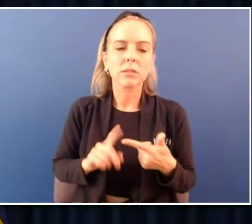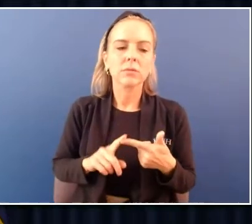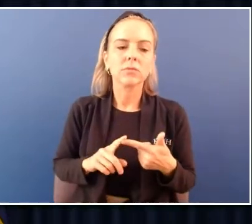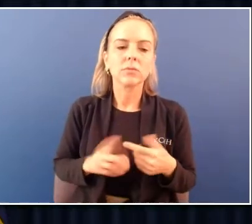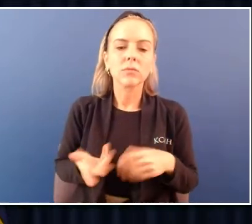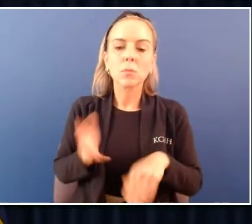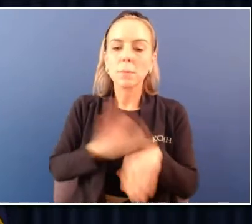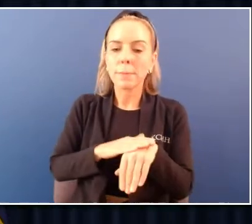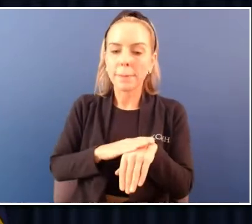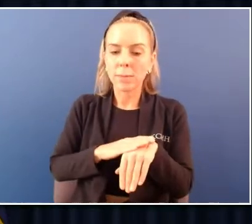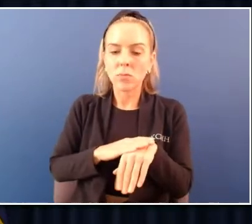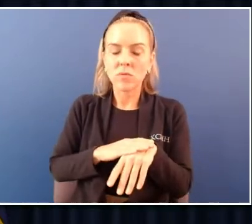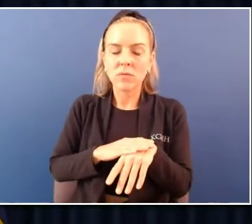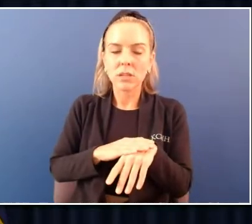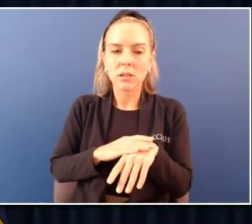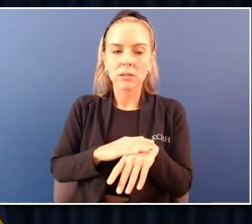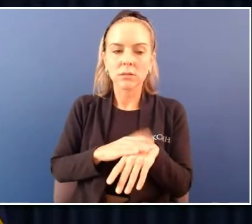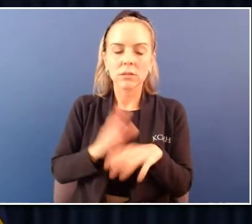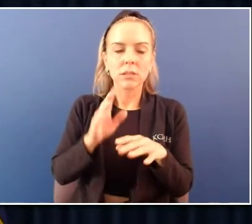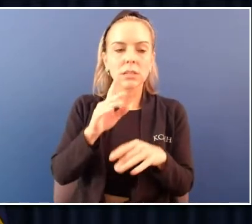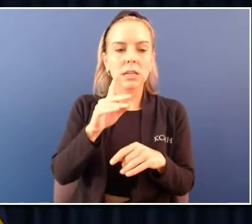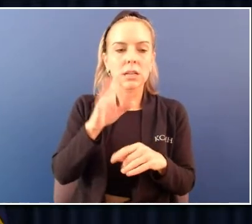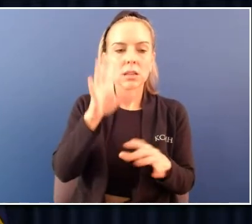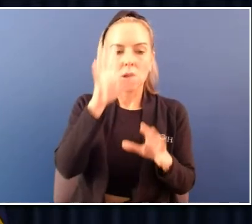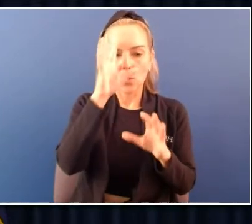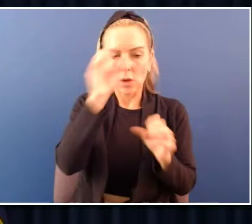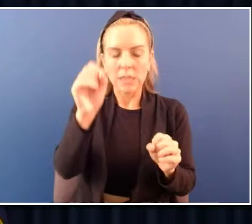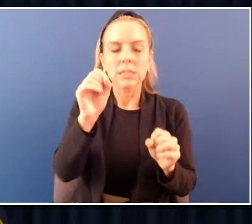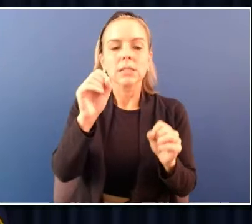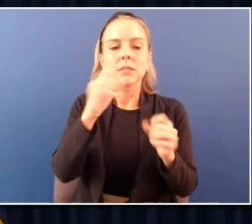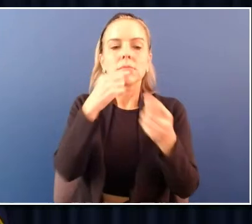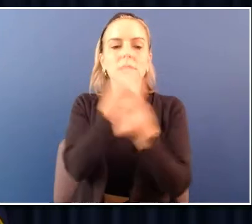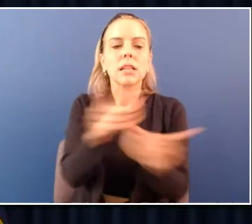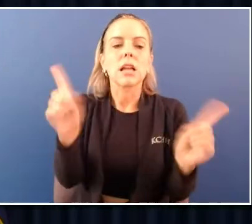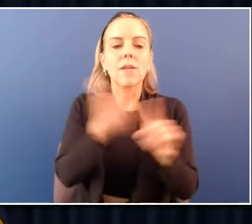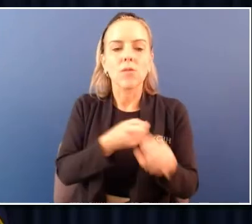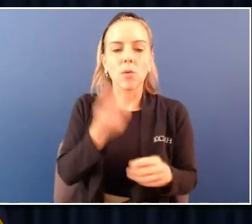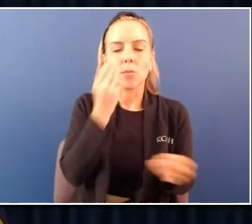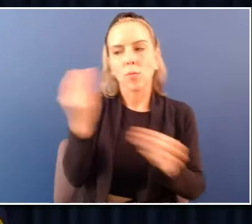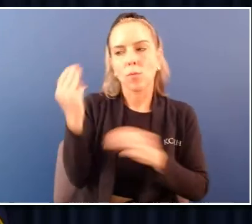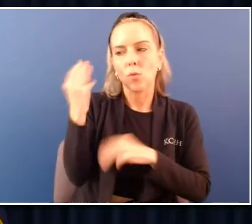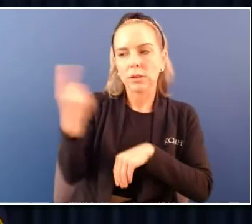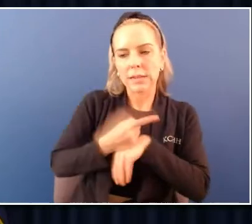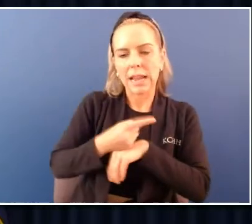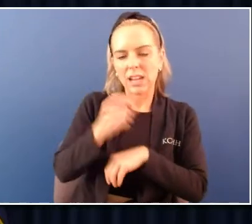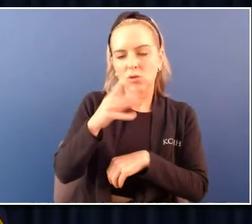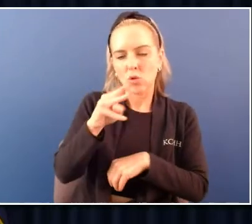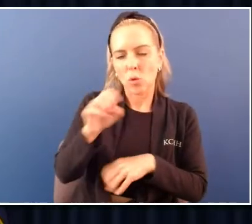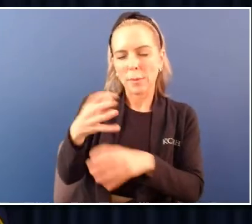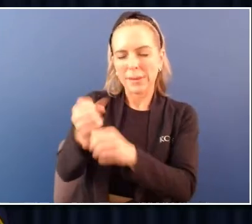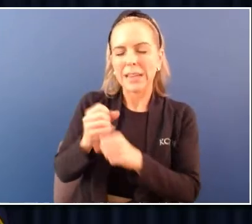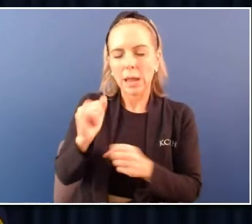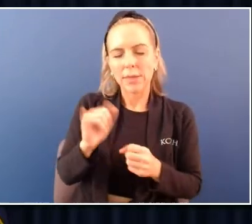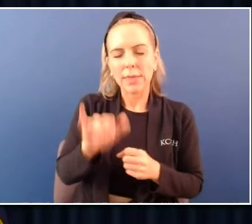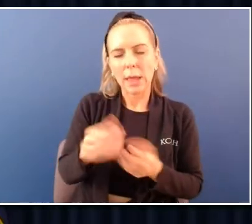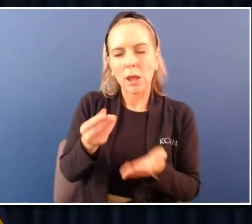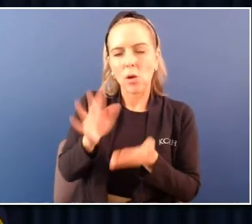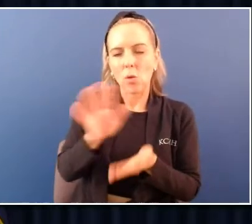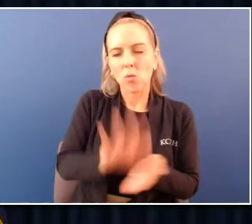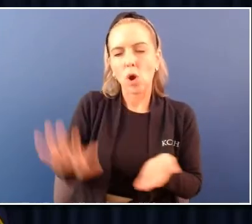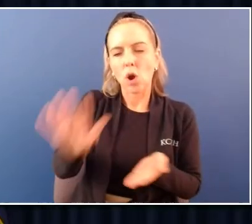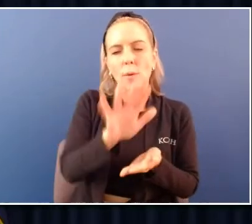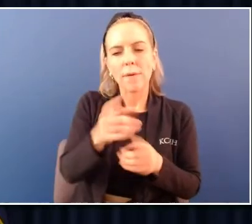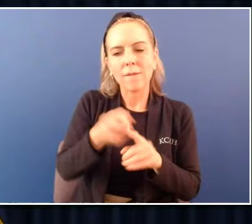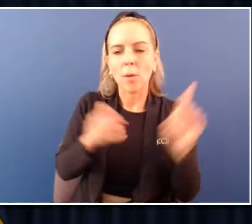on seeking the presidential disaster declaration from the Memorial Day storms, I'll get an approximation from our